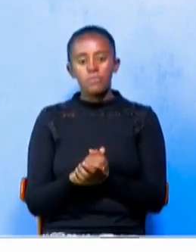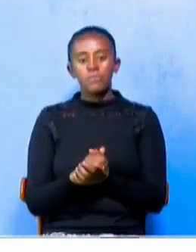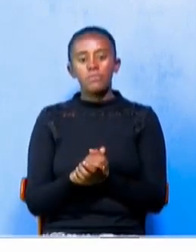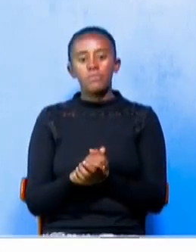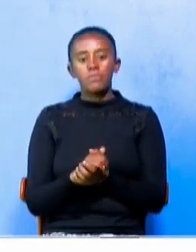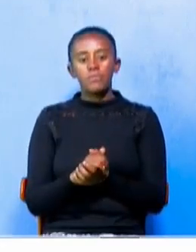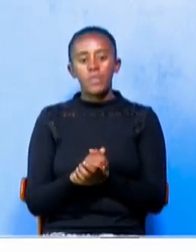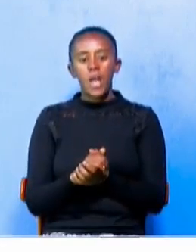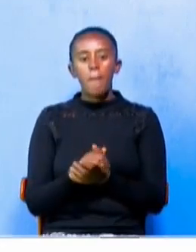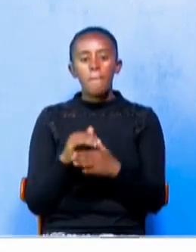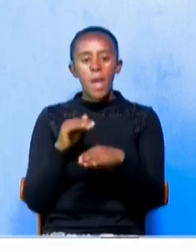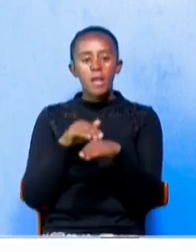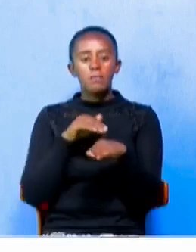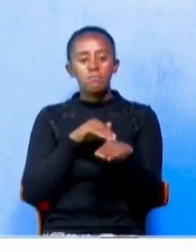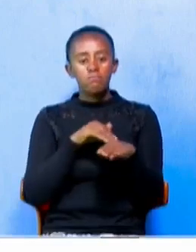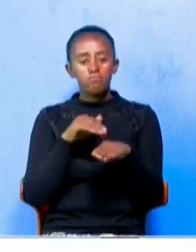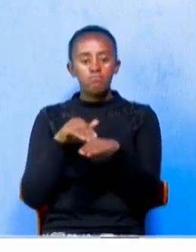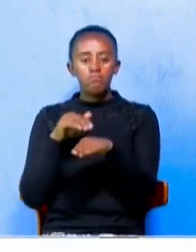campaign.